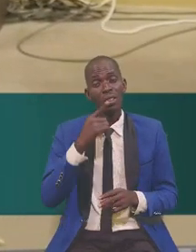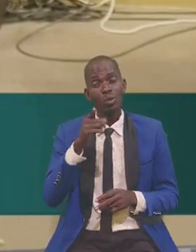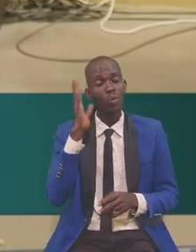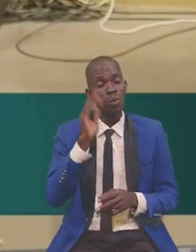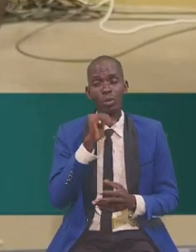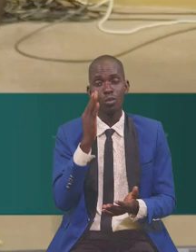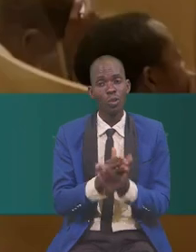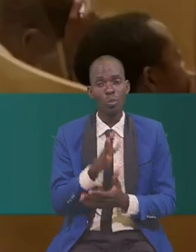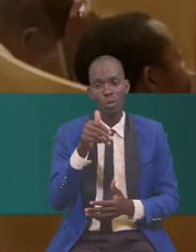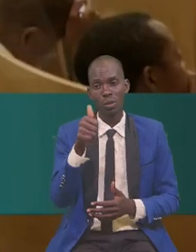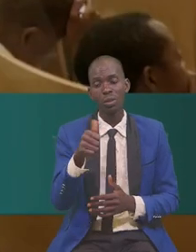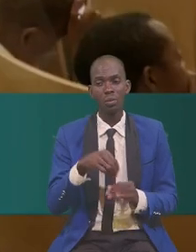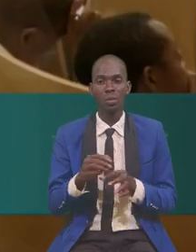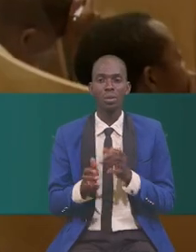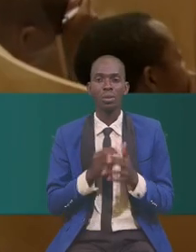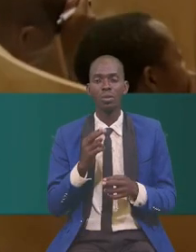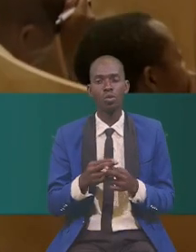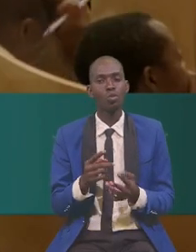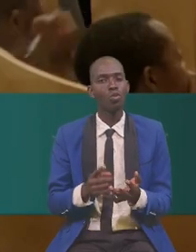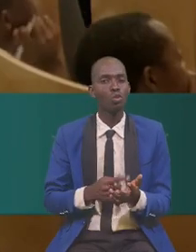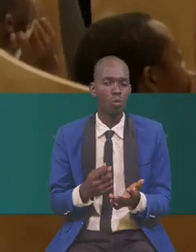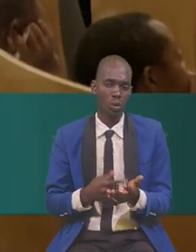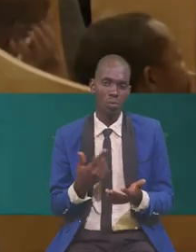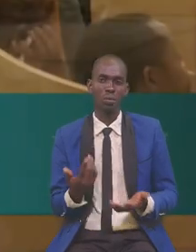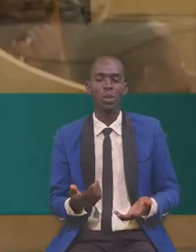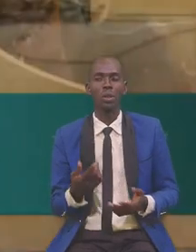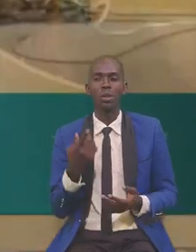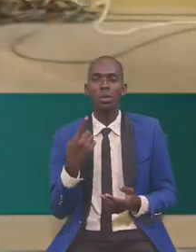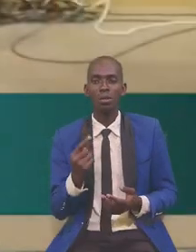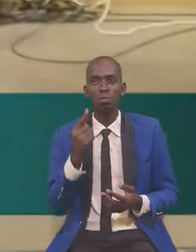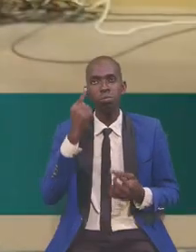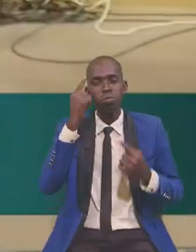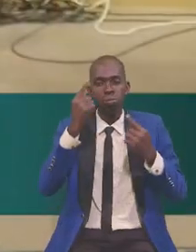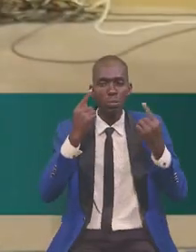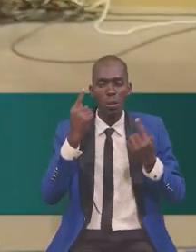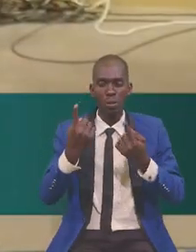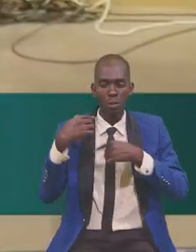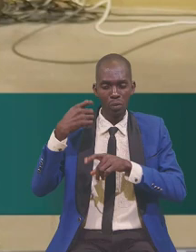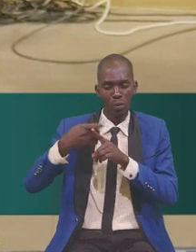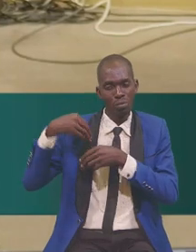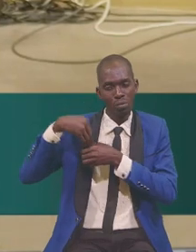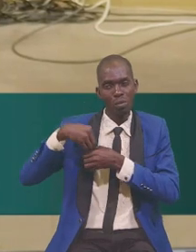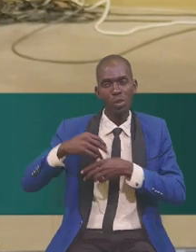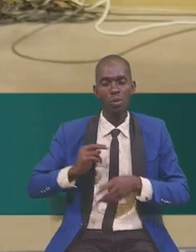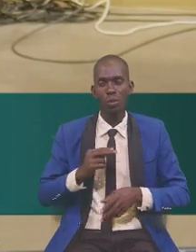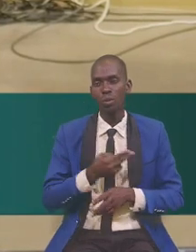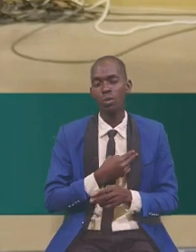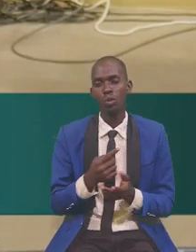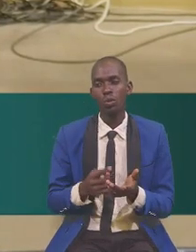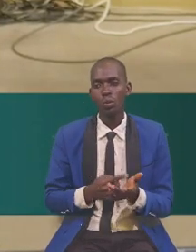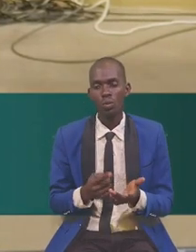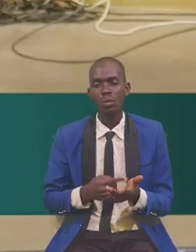stop yourself. Sometimes the thought coming from inside us, sometimes